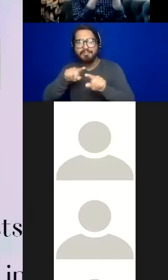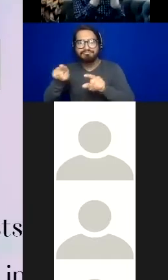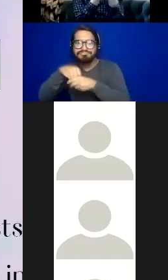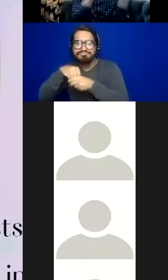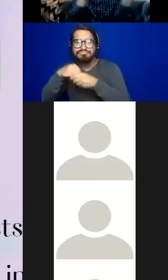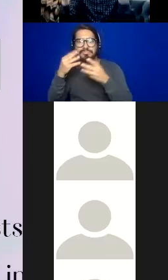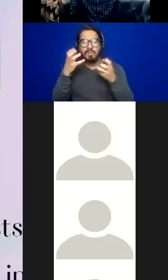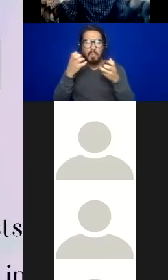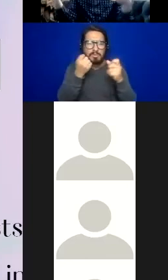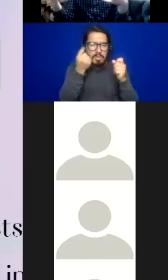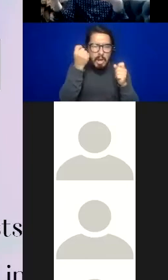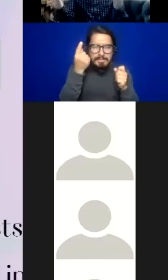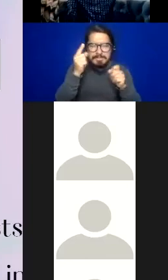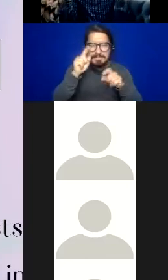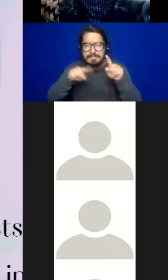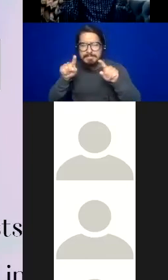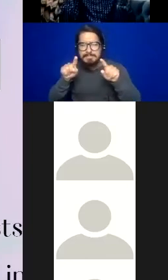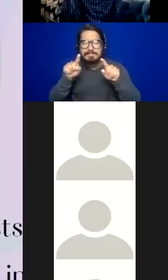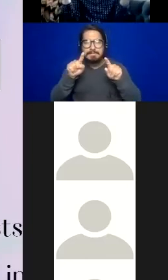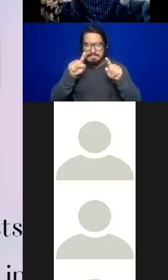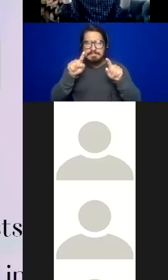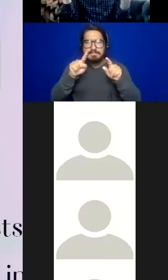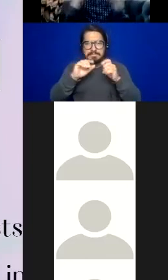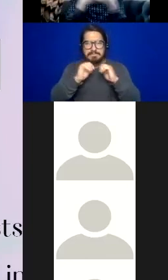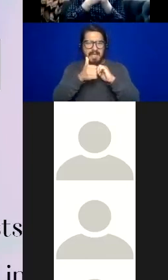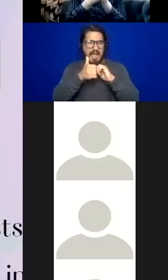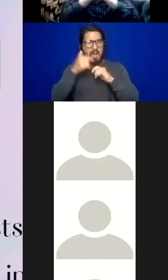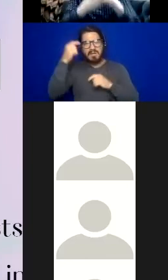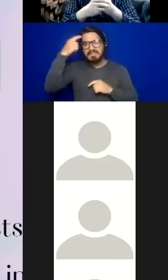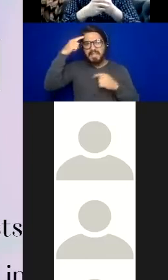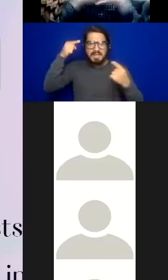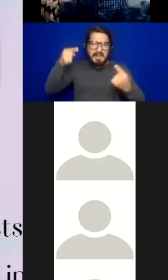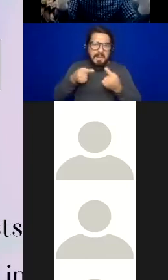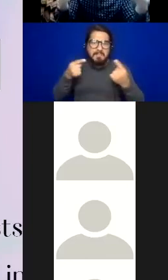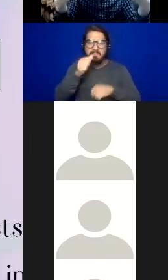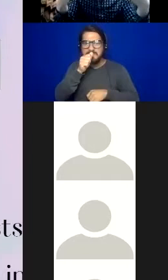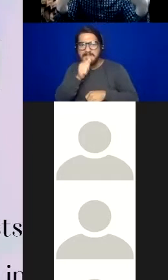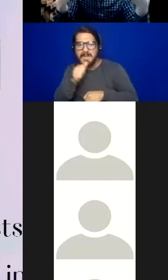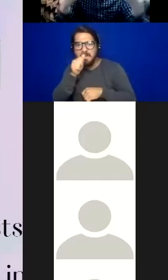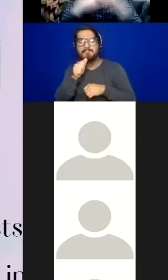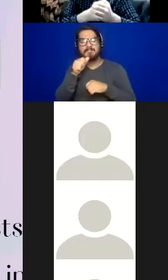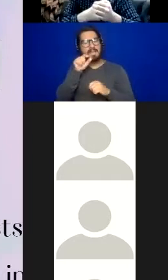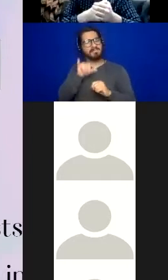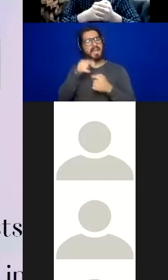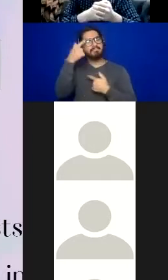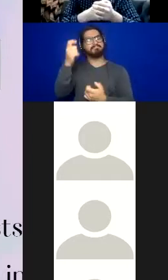understanding of all the different iterations of like psychic pain and suffering, right? Which is an interesting